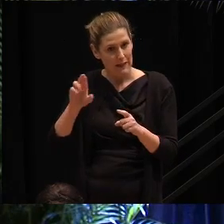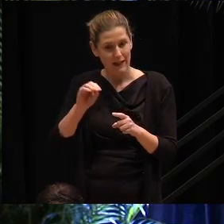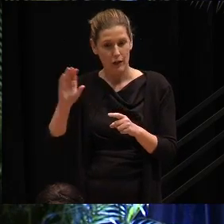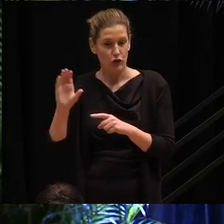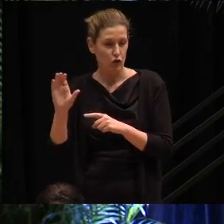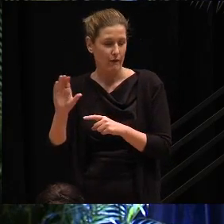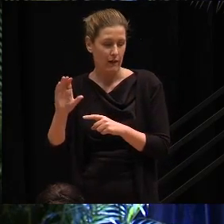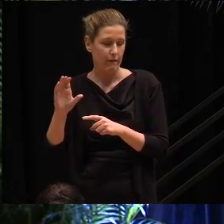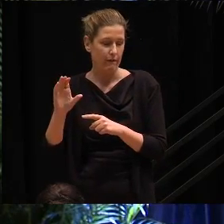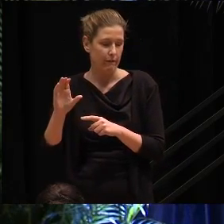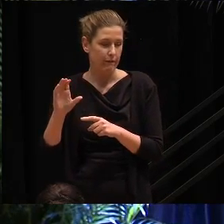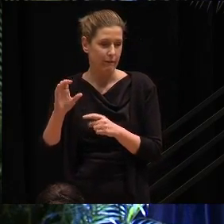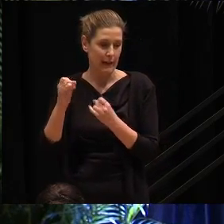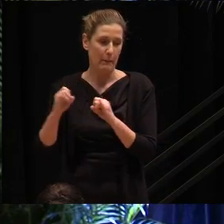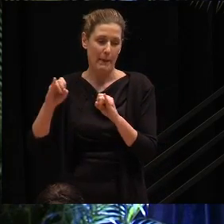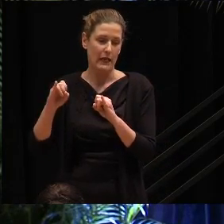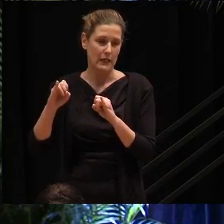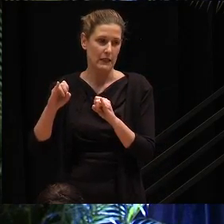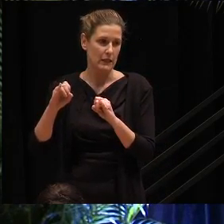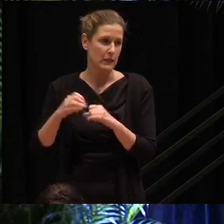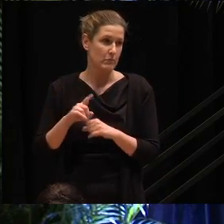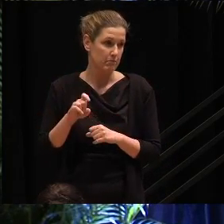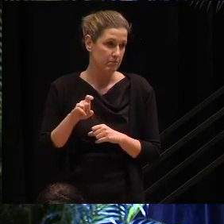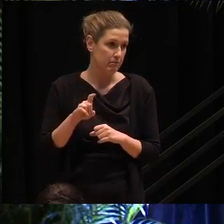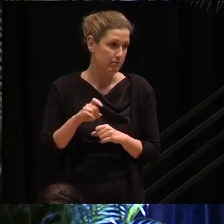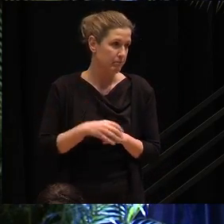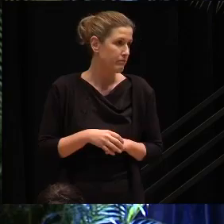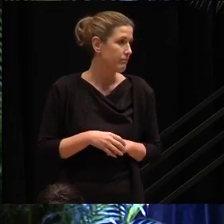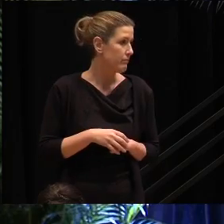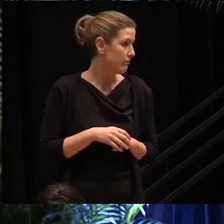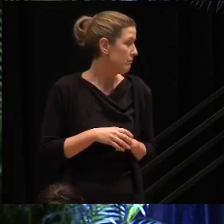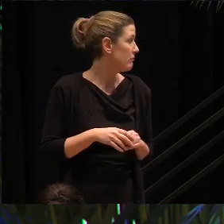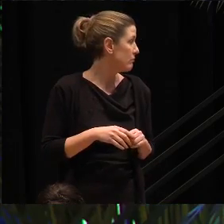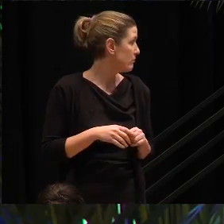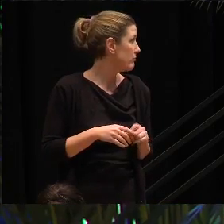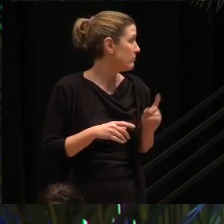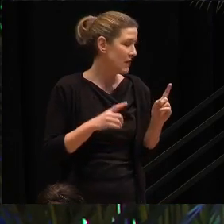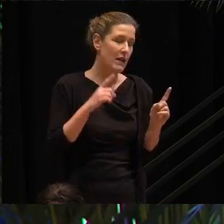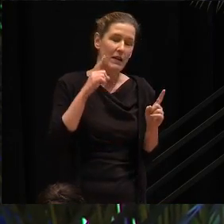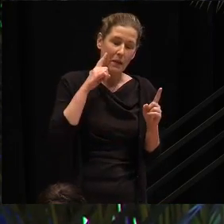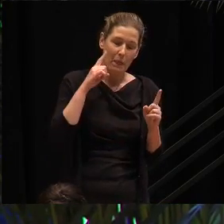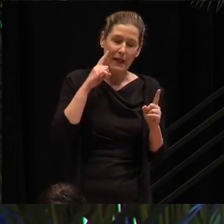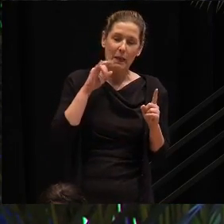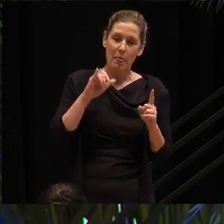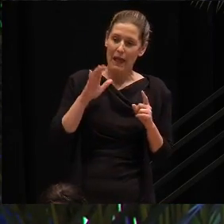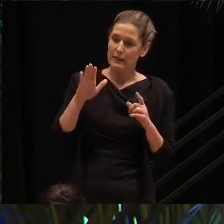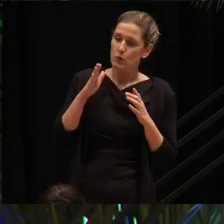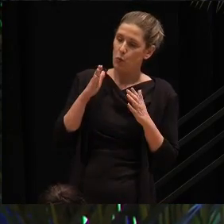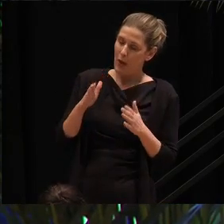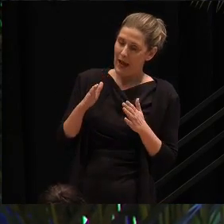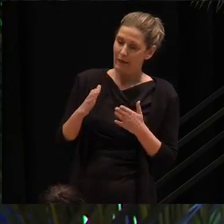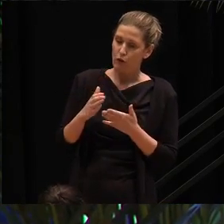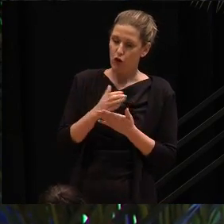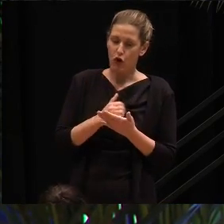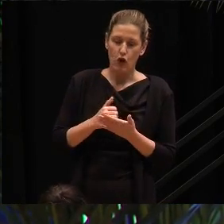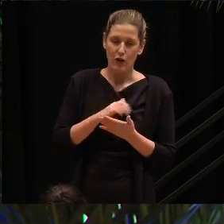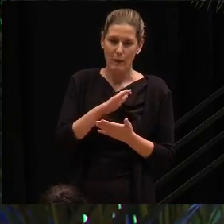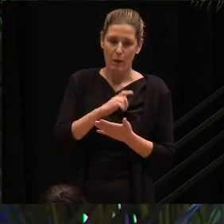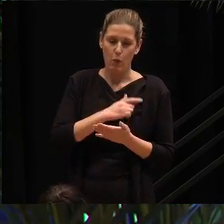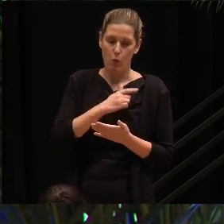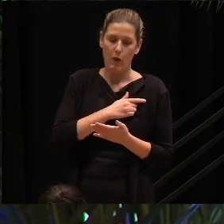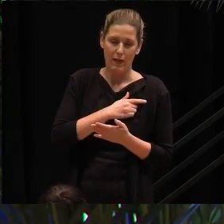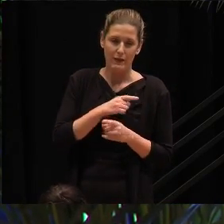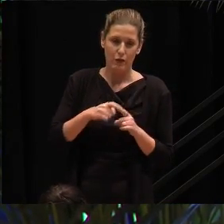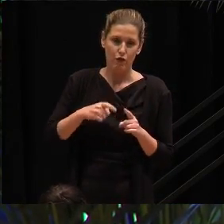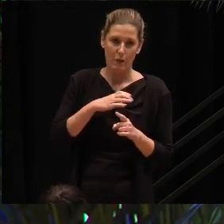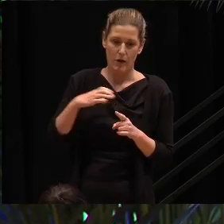independents? Well, I certainly think, Ian, that it is a way of earning the support and fealty of congressional Republicans at a minimum.